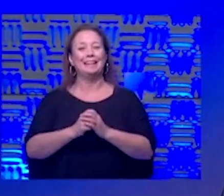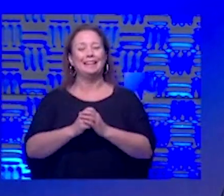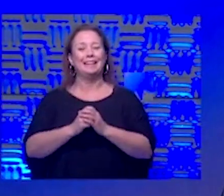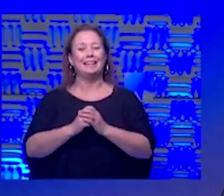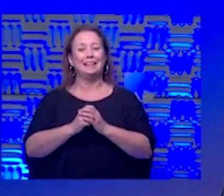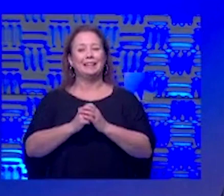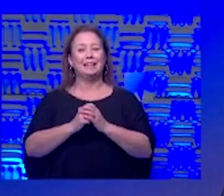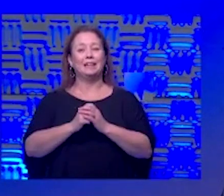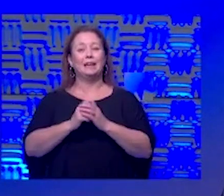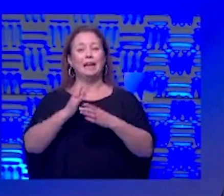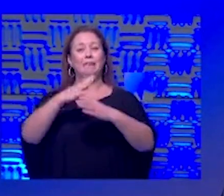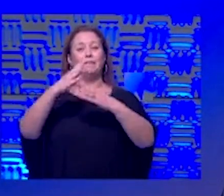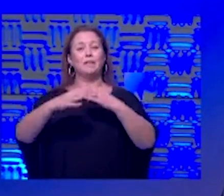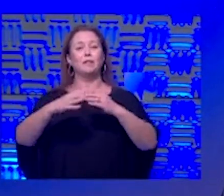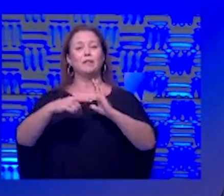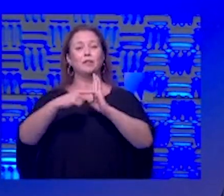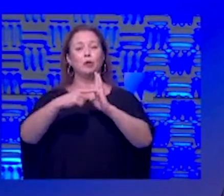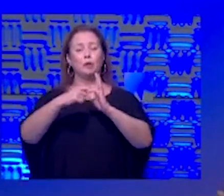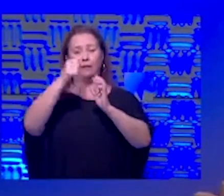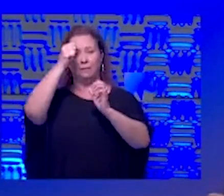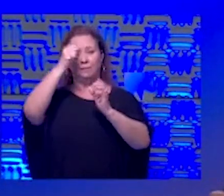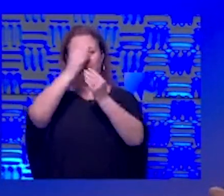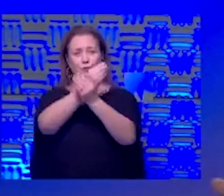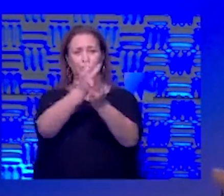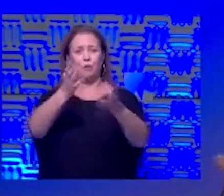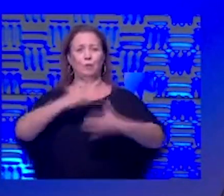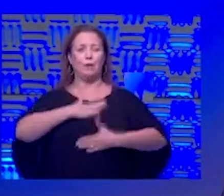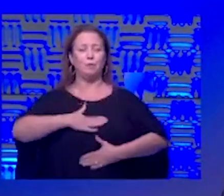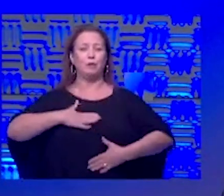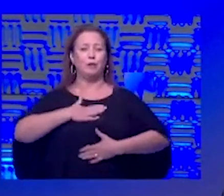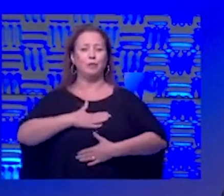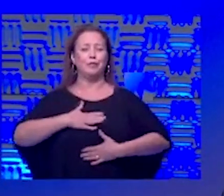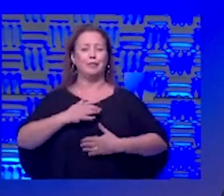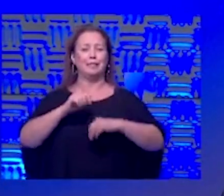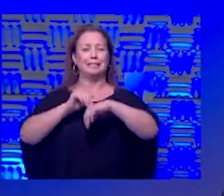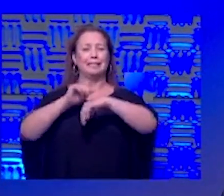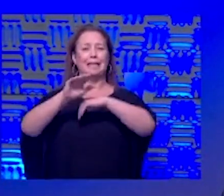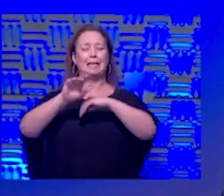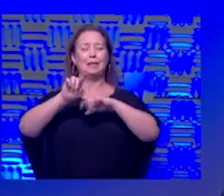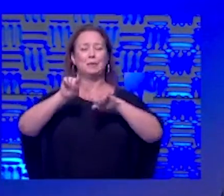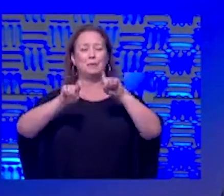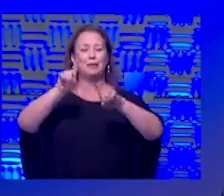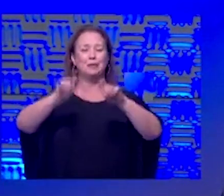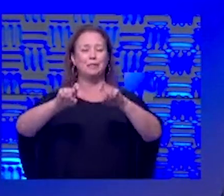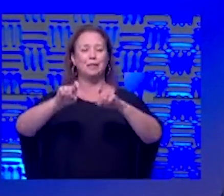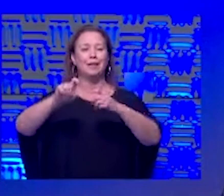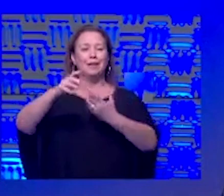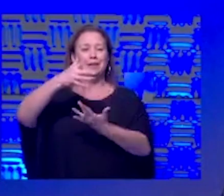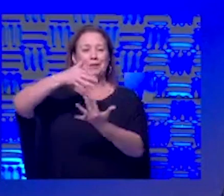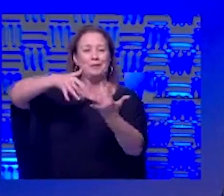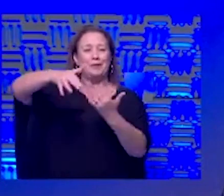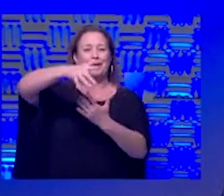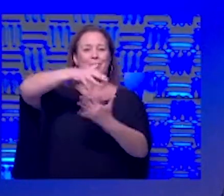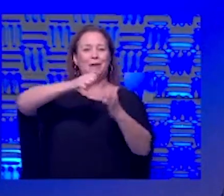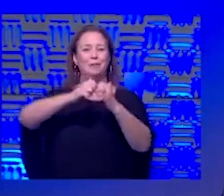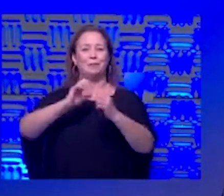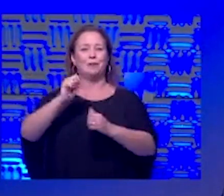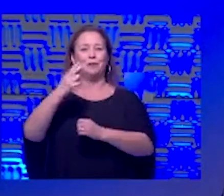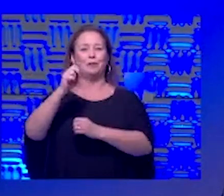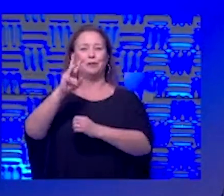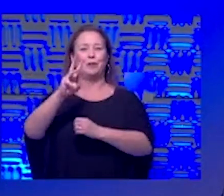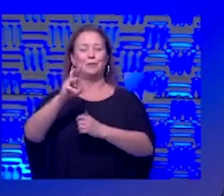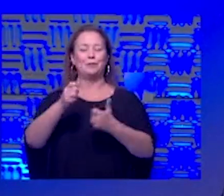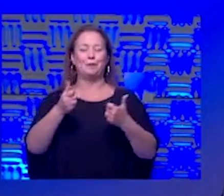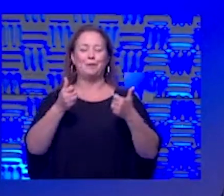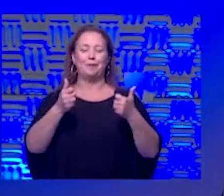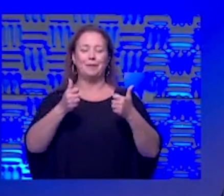just, in wrapping up the show, we want to just let everybody know how much we appreciate them sending in their questions and just the interaction that you've given us with our show, and lots of thumbs